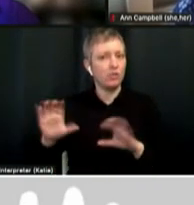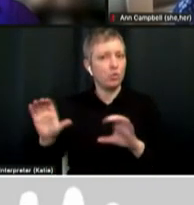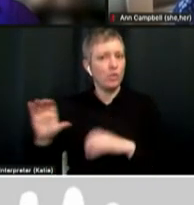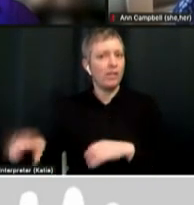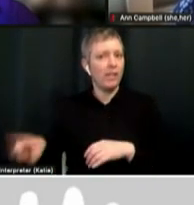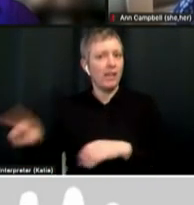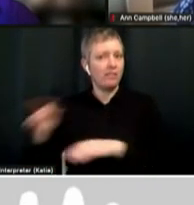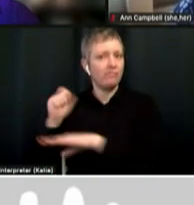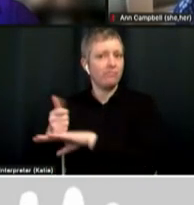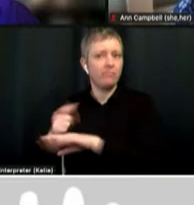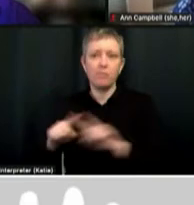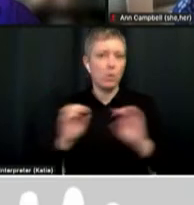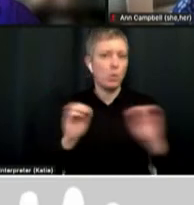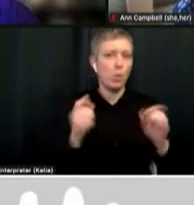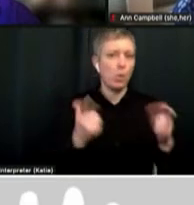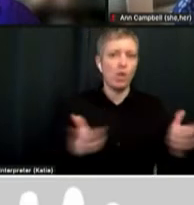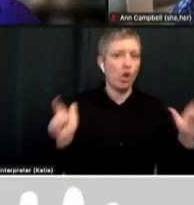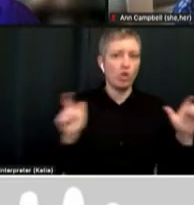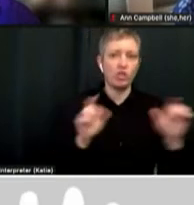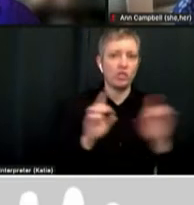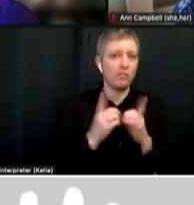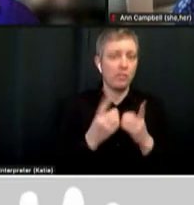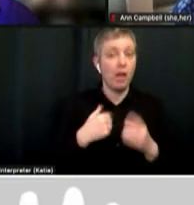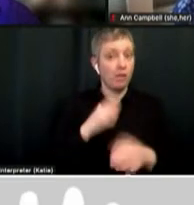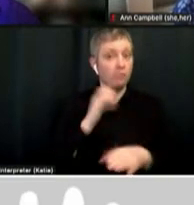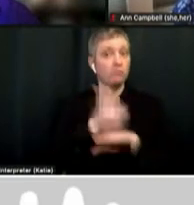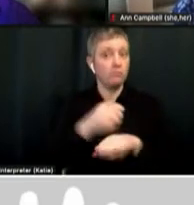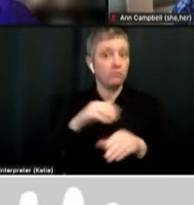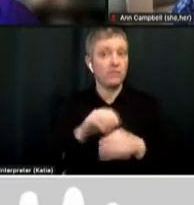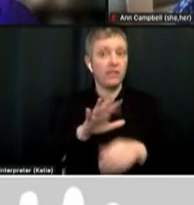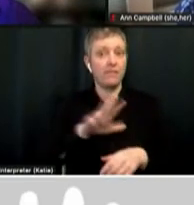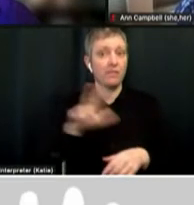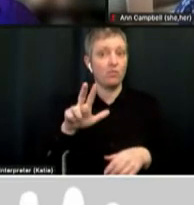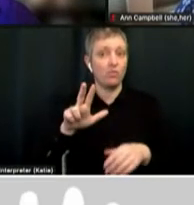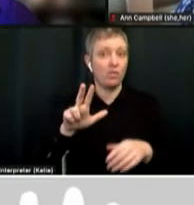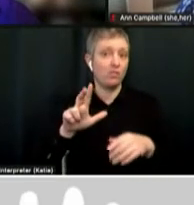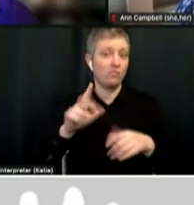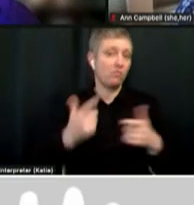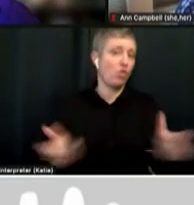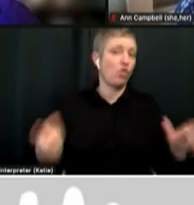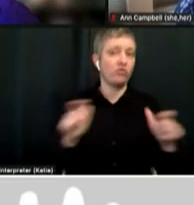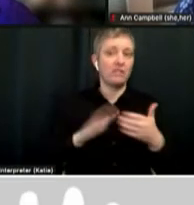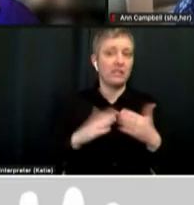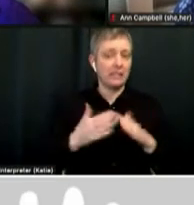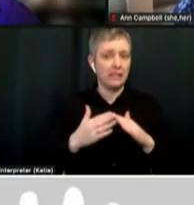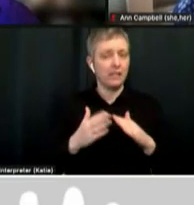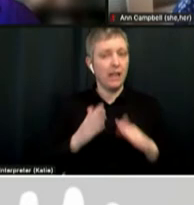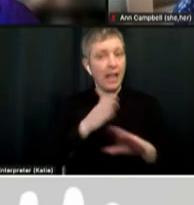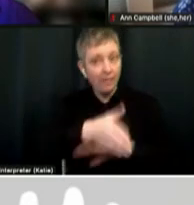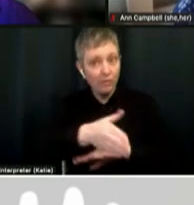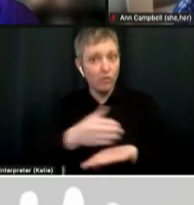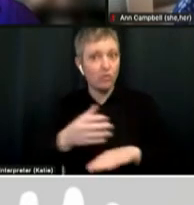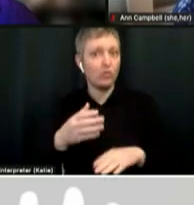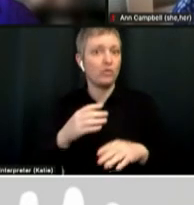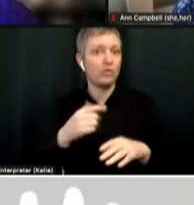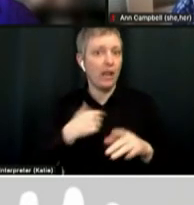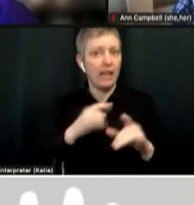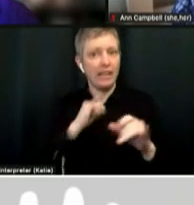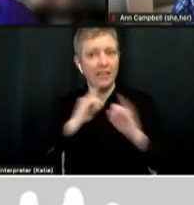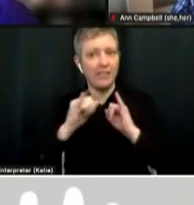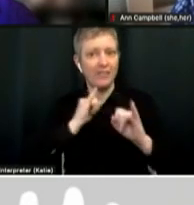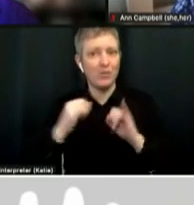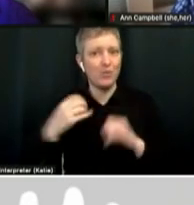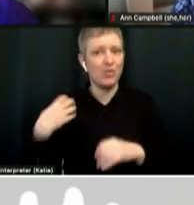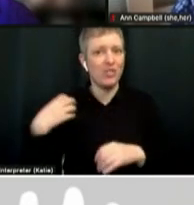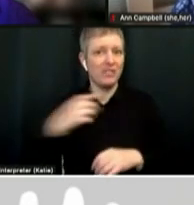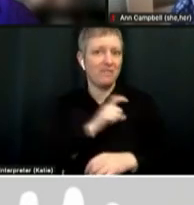I did it in 53 large cities, and I surveyed the chiefs afterwards, and they all said, this is a great idea. We love this. The problem is they didn't